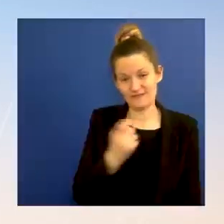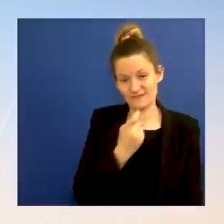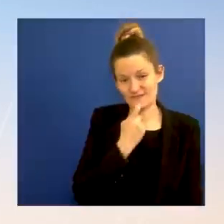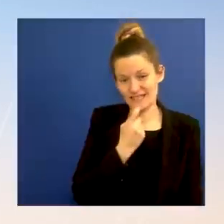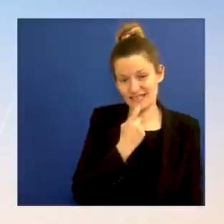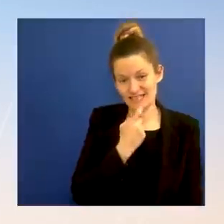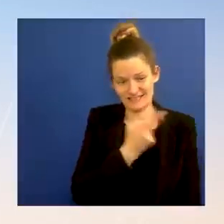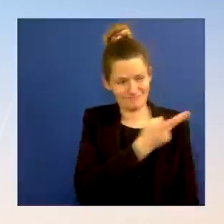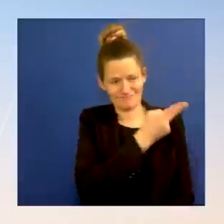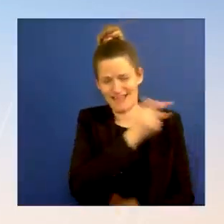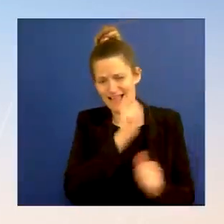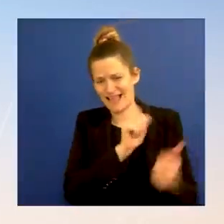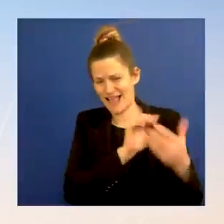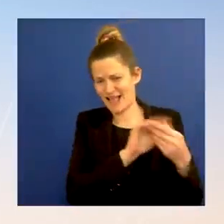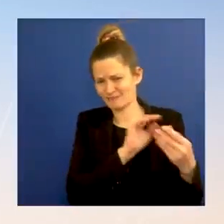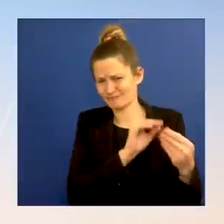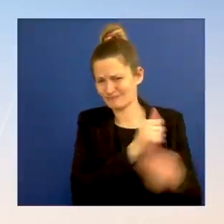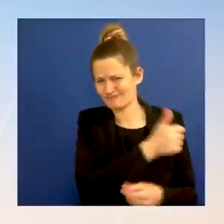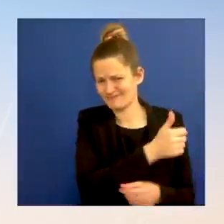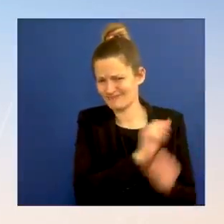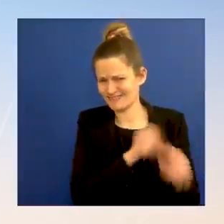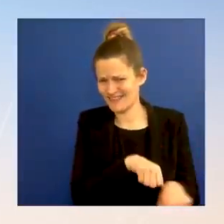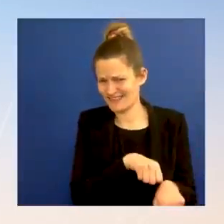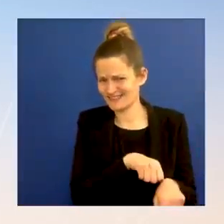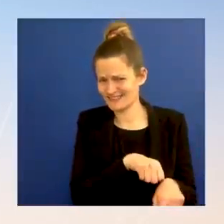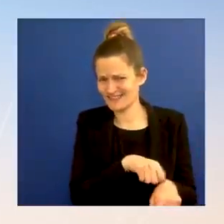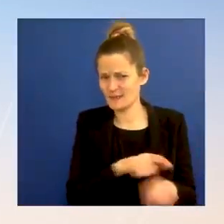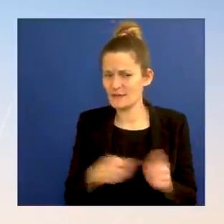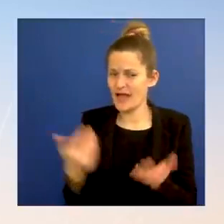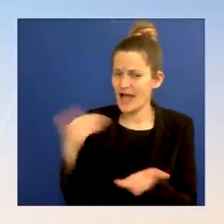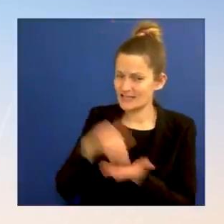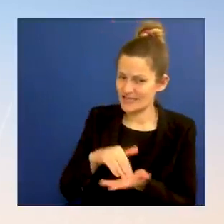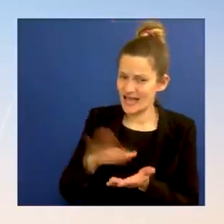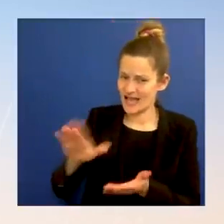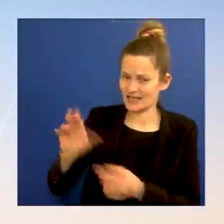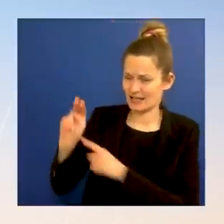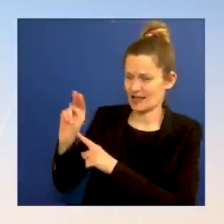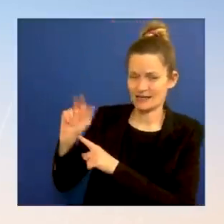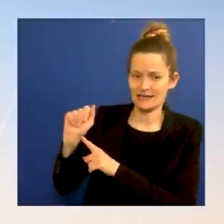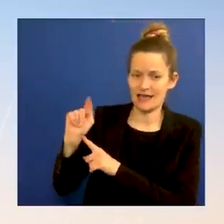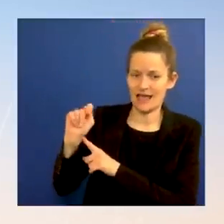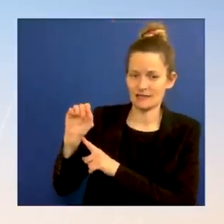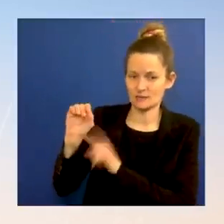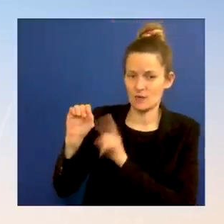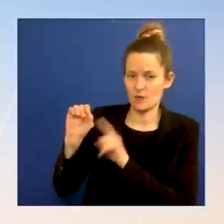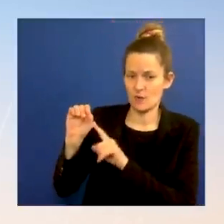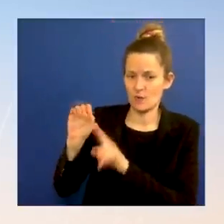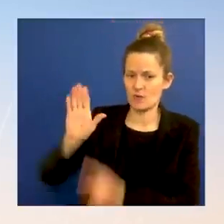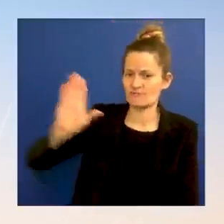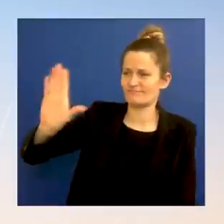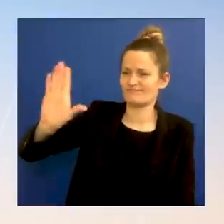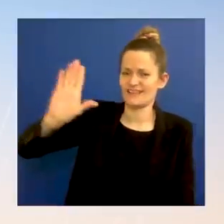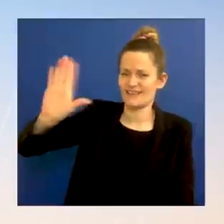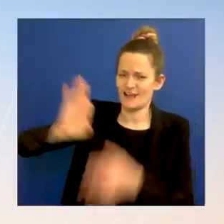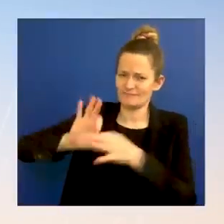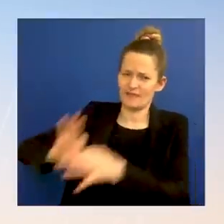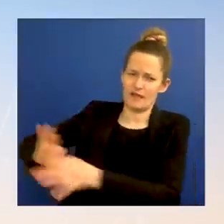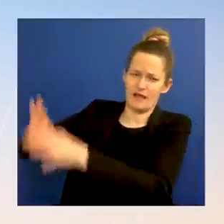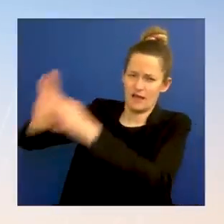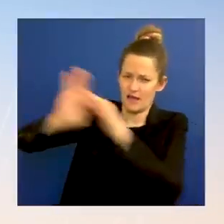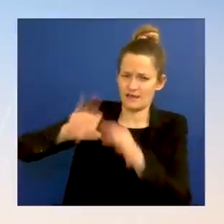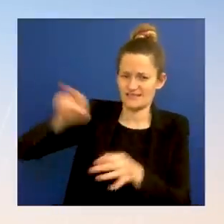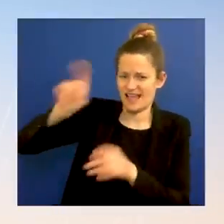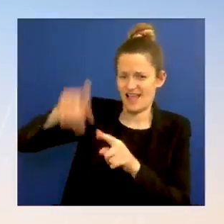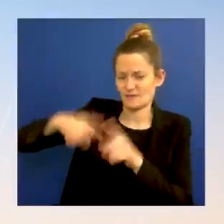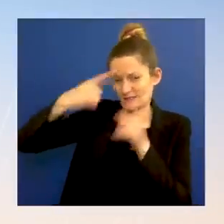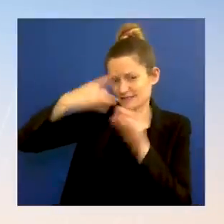And again, it would be up to NATO, the NATO alliance, to make any determinations about next steps. And just more broadly, just on kind of